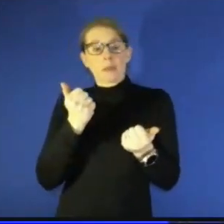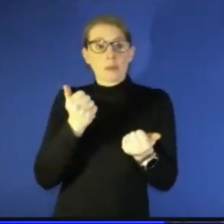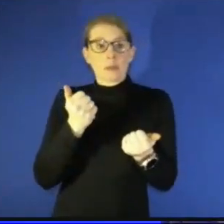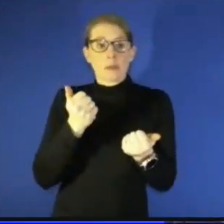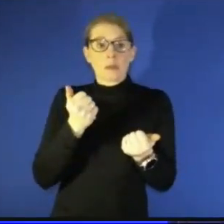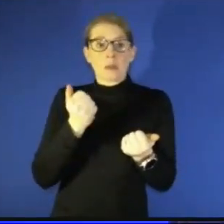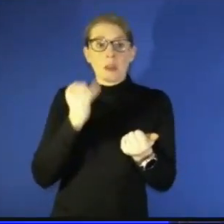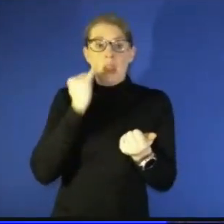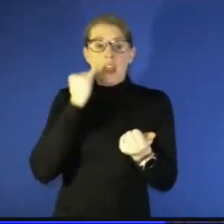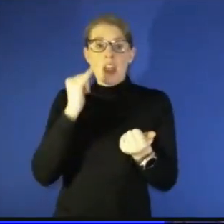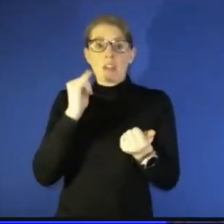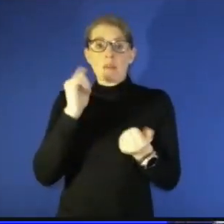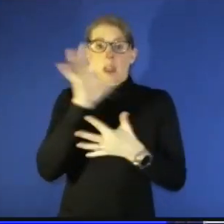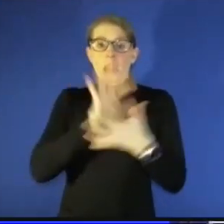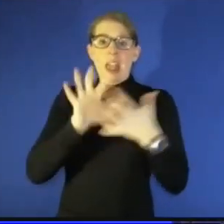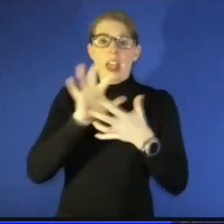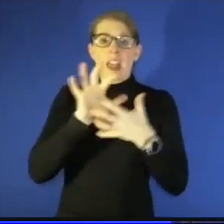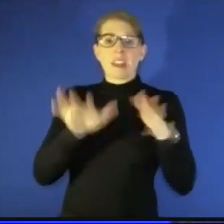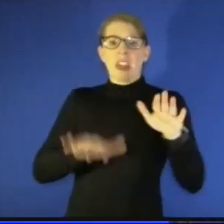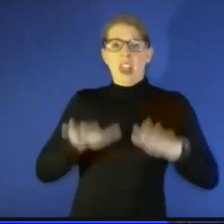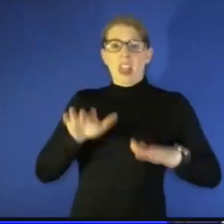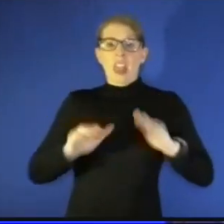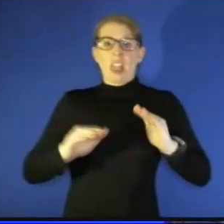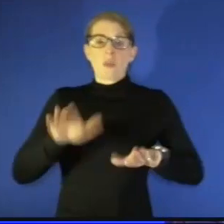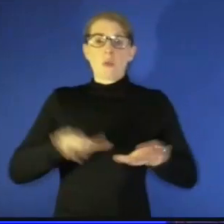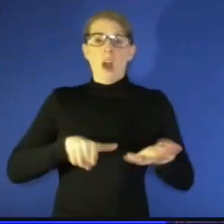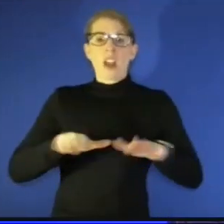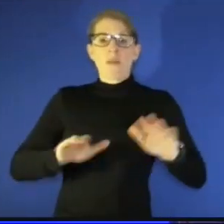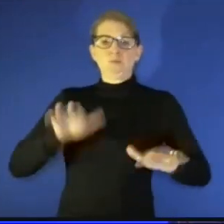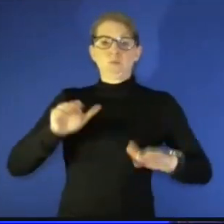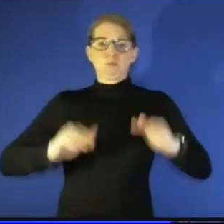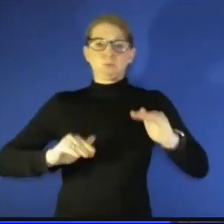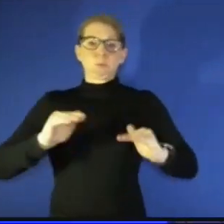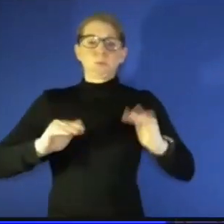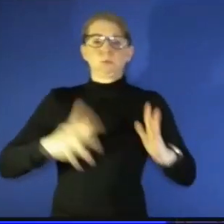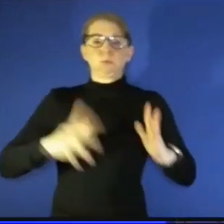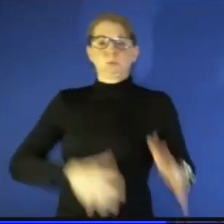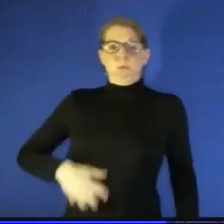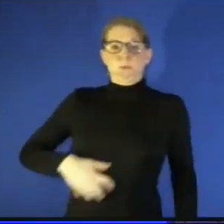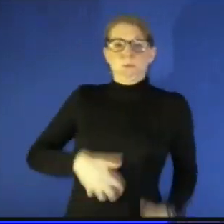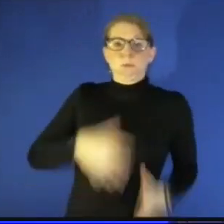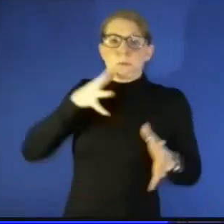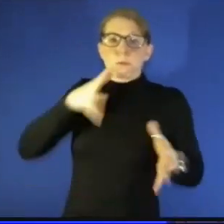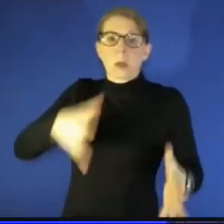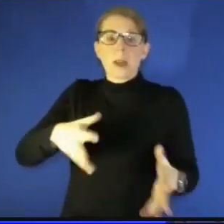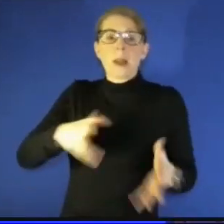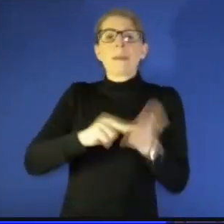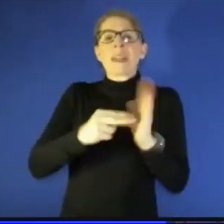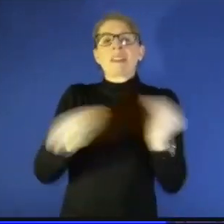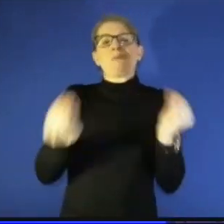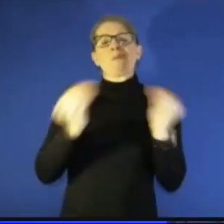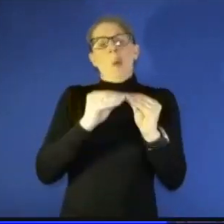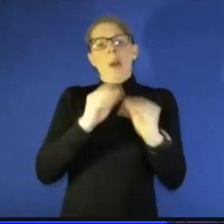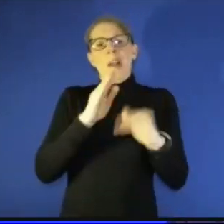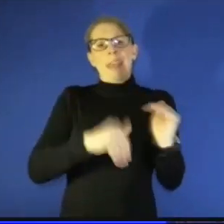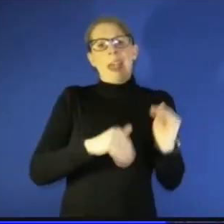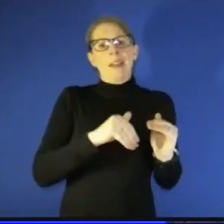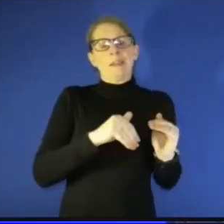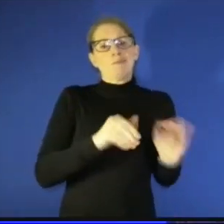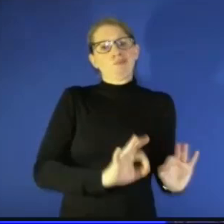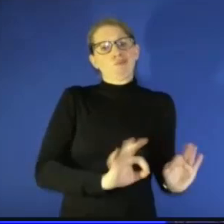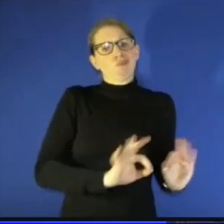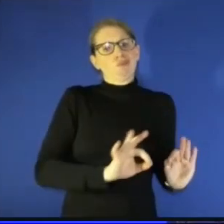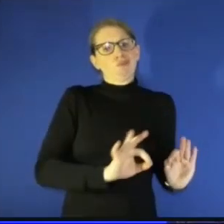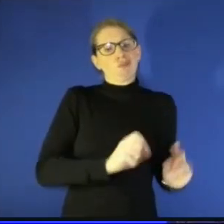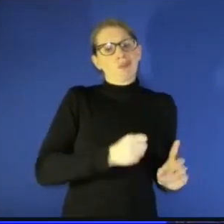dazed, walking with imbalance, if you're getting sick to your stomach and nauseated, this is beyond a simple superficial impact that has effects